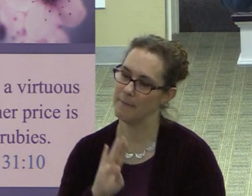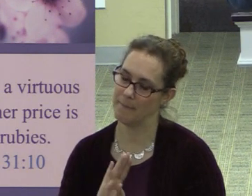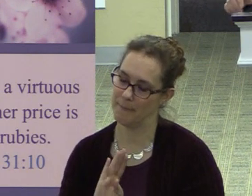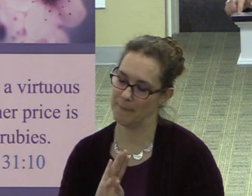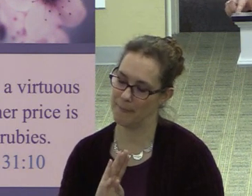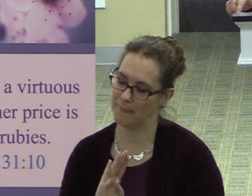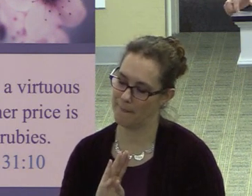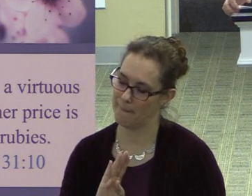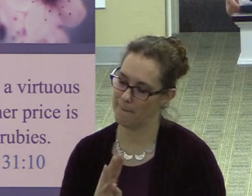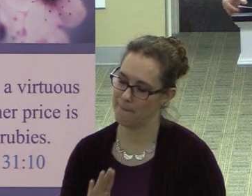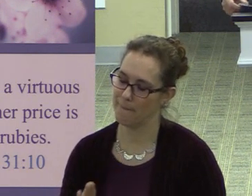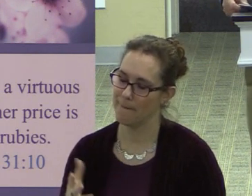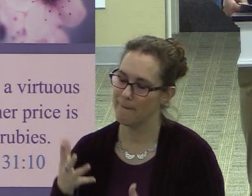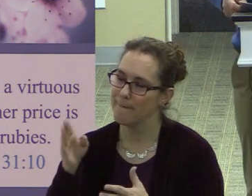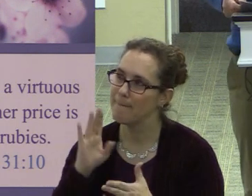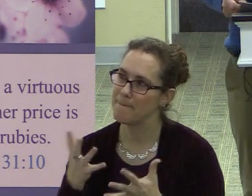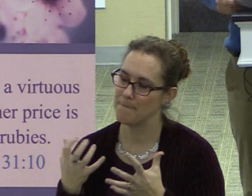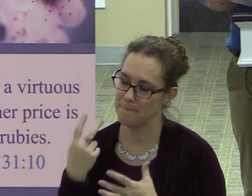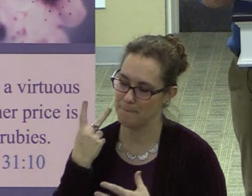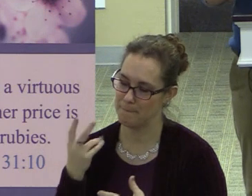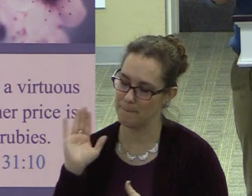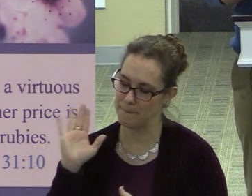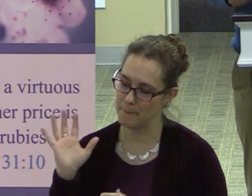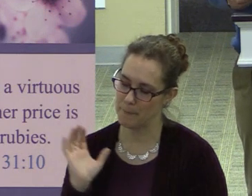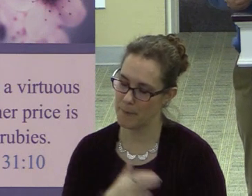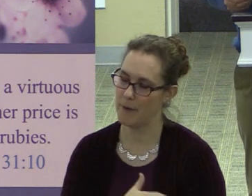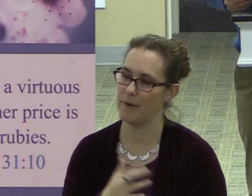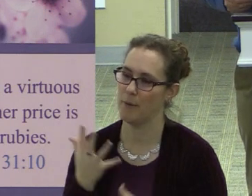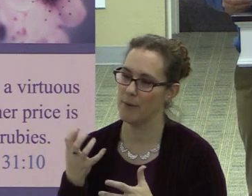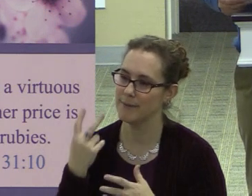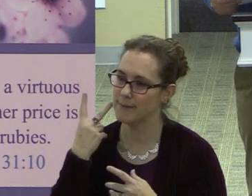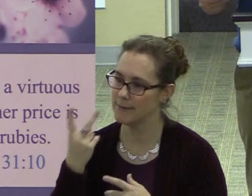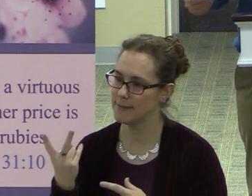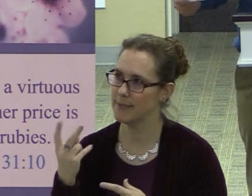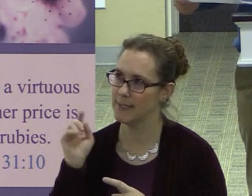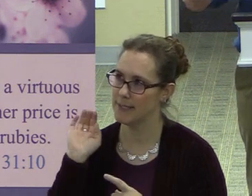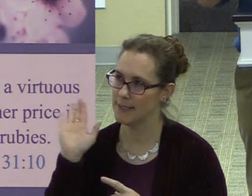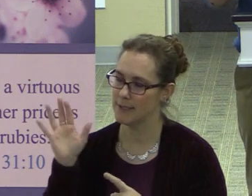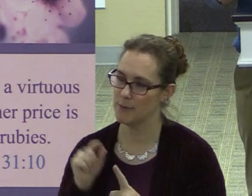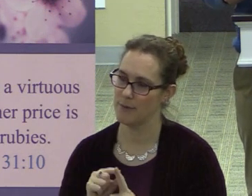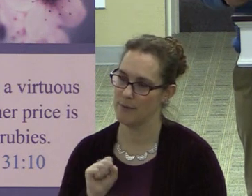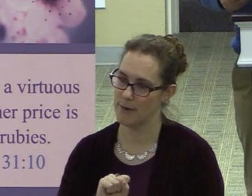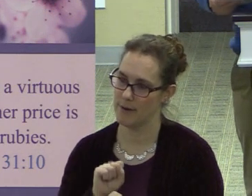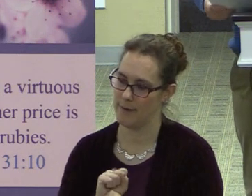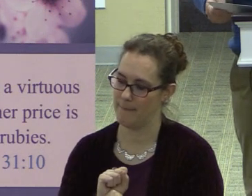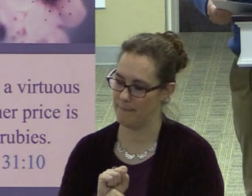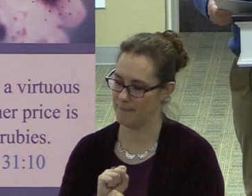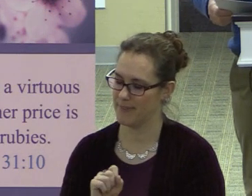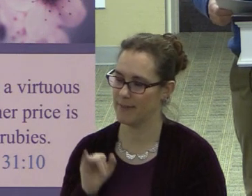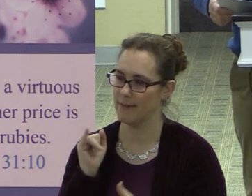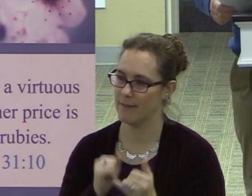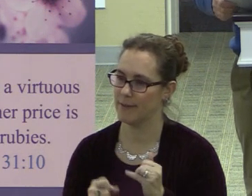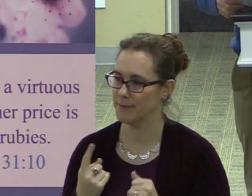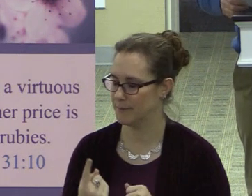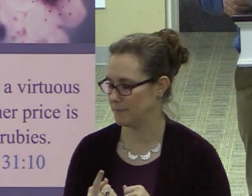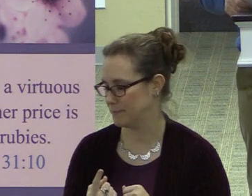God wants us to see his power. He wants us to see his working. He desires that. Let me go on to the last